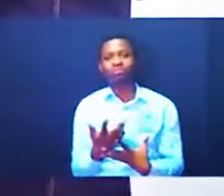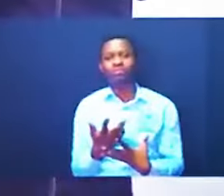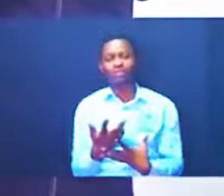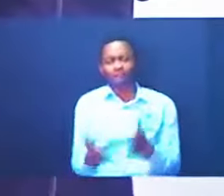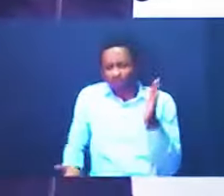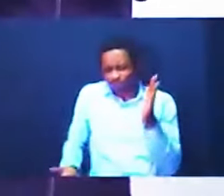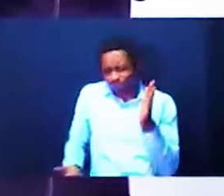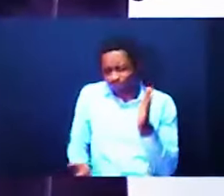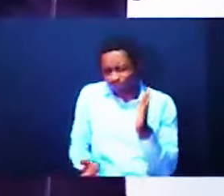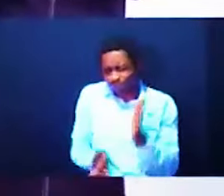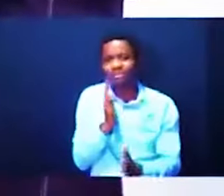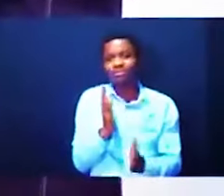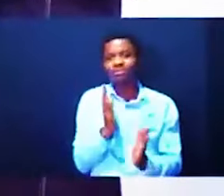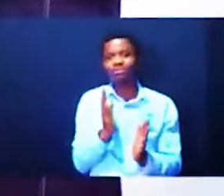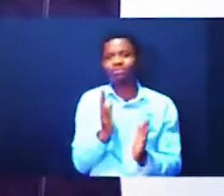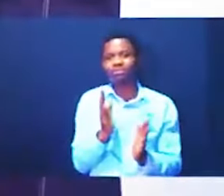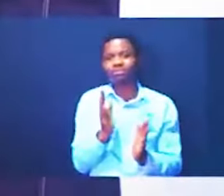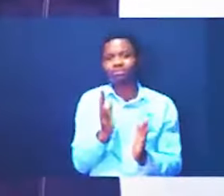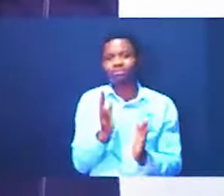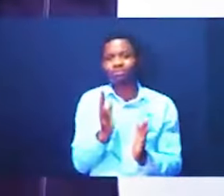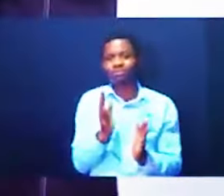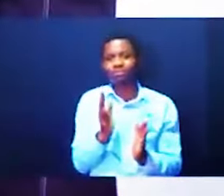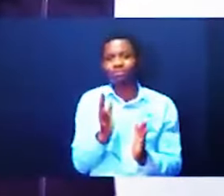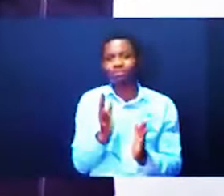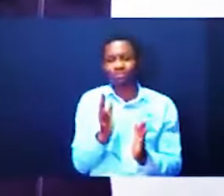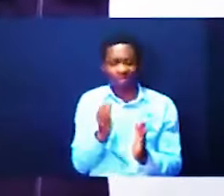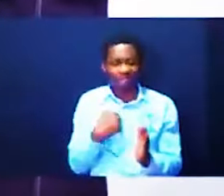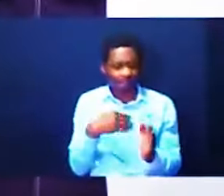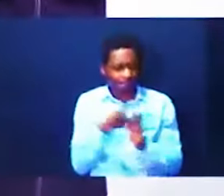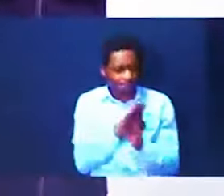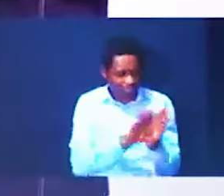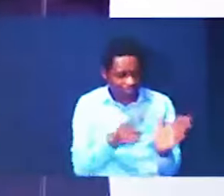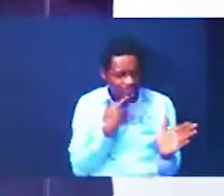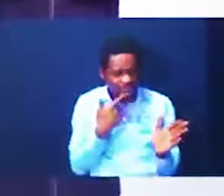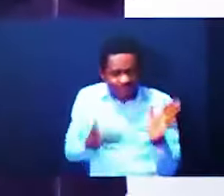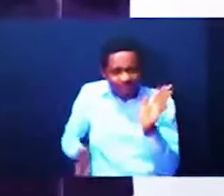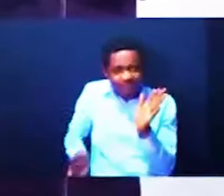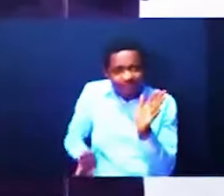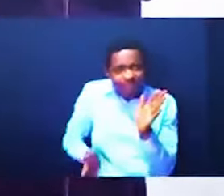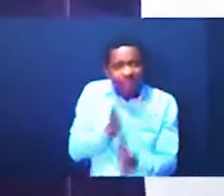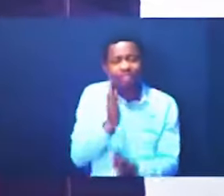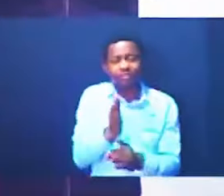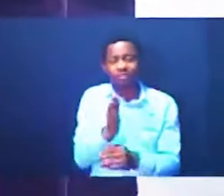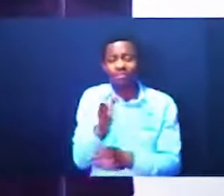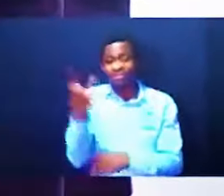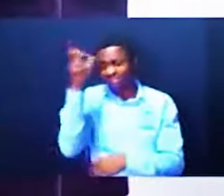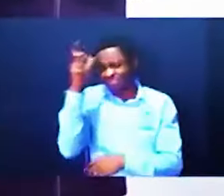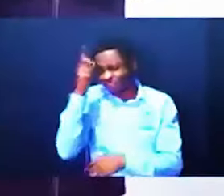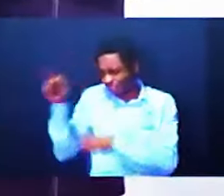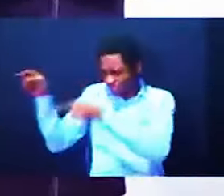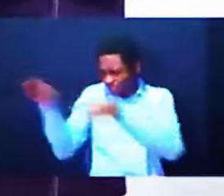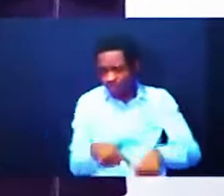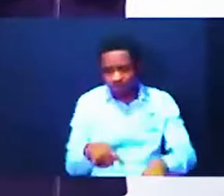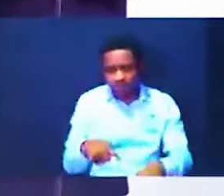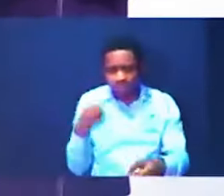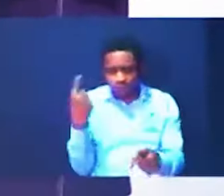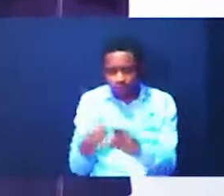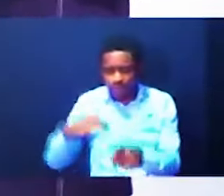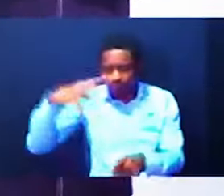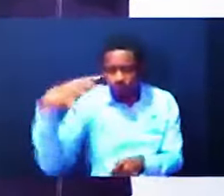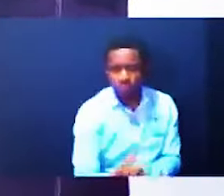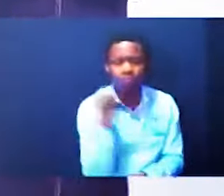quickly. That is what the ESV and the other version. Quickly, Satan comes and take away the